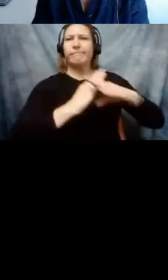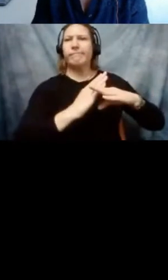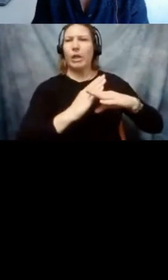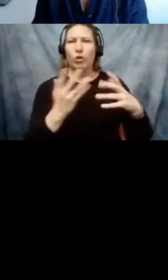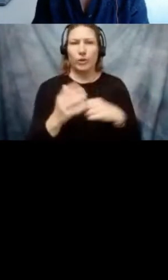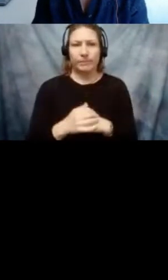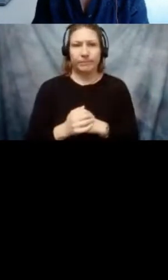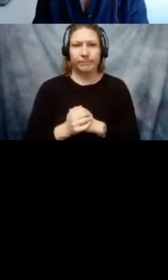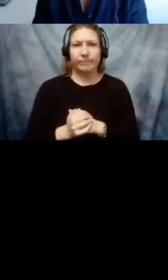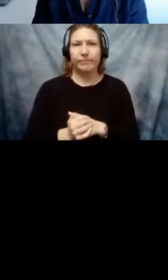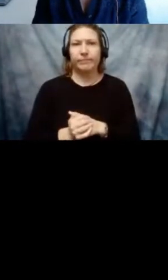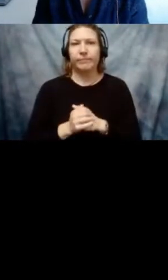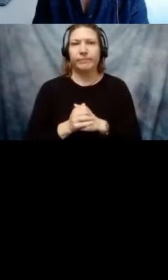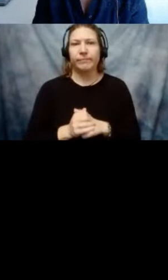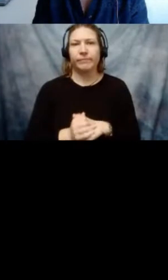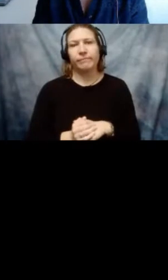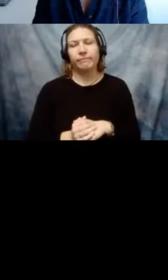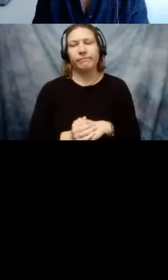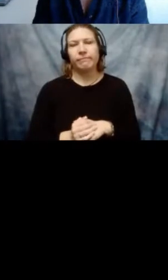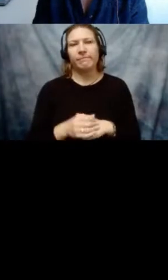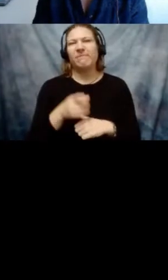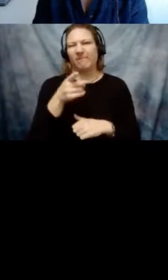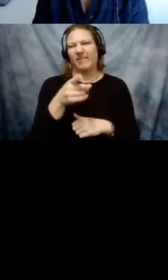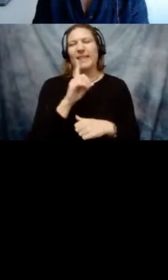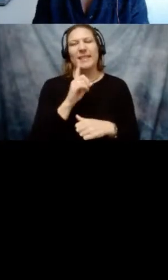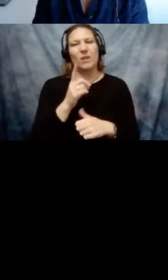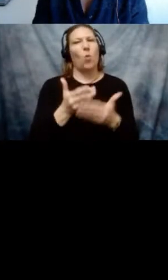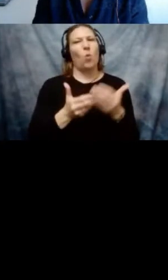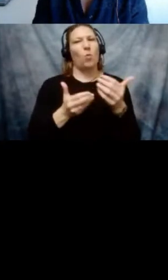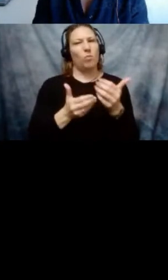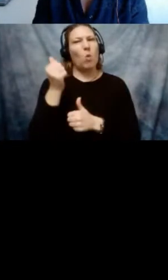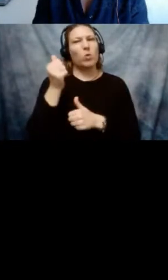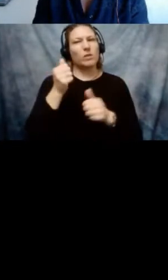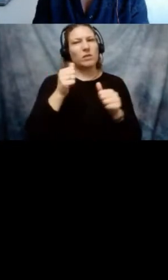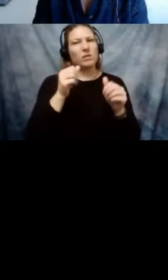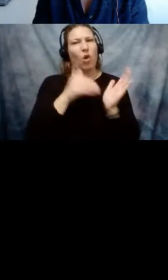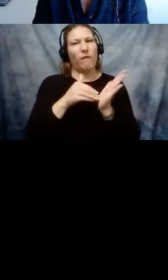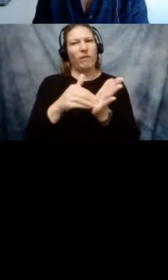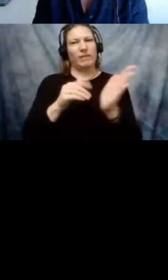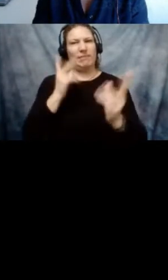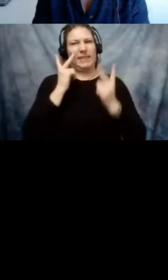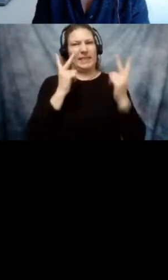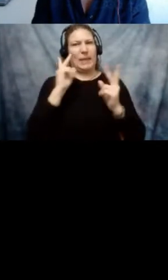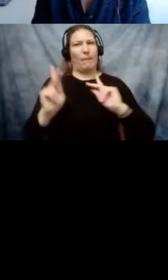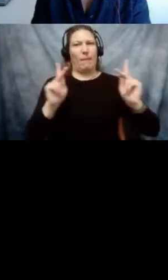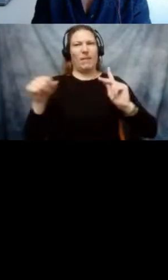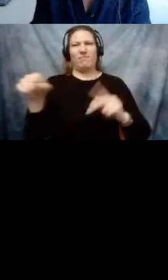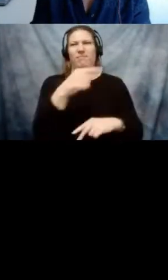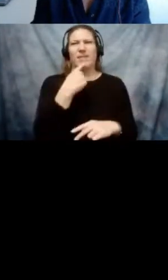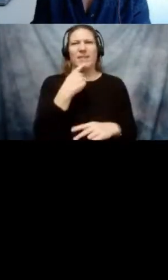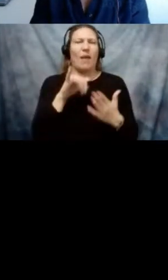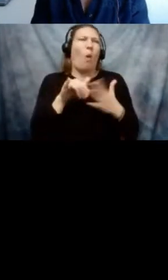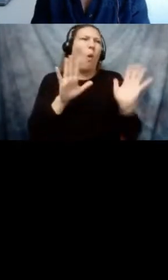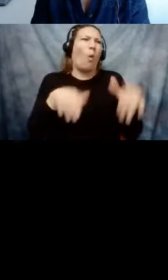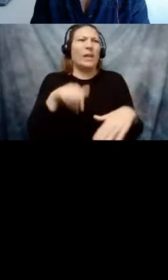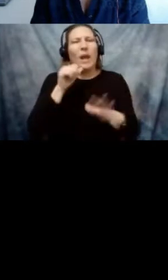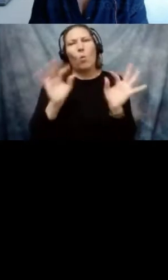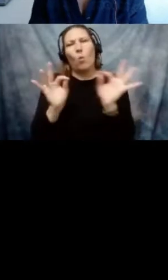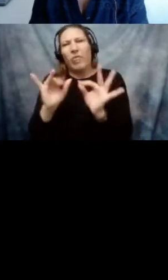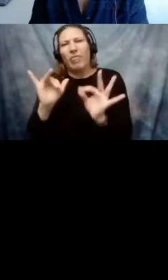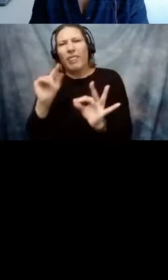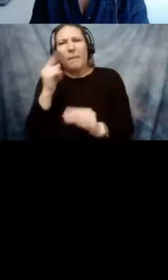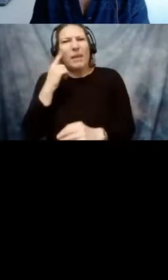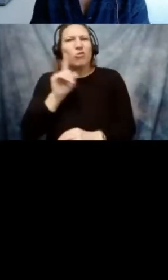is that accessibility isn't worth doing because it only benefits a niche audience. Now, if you do any research